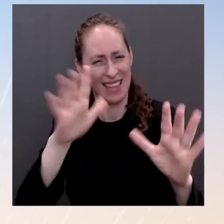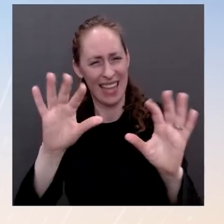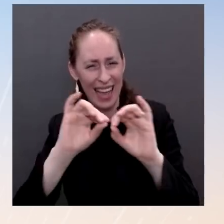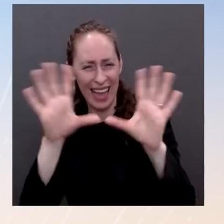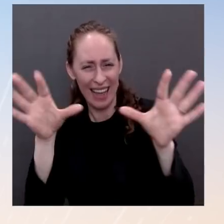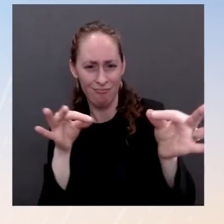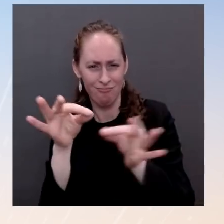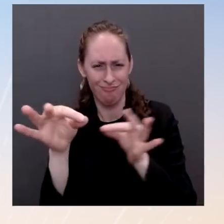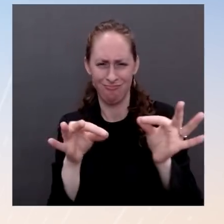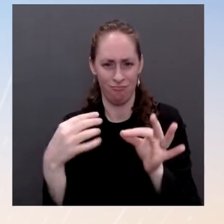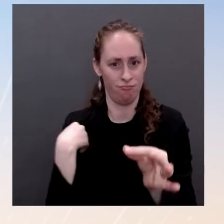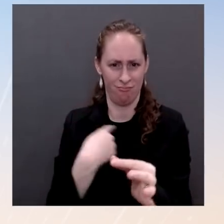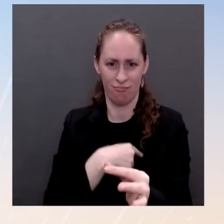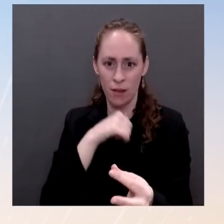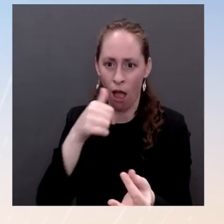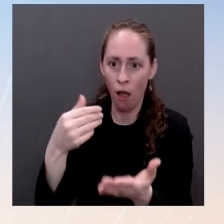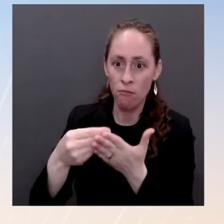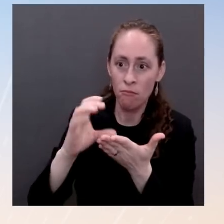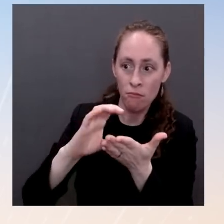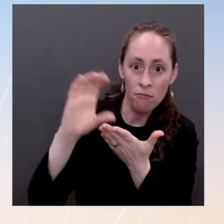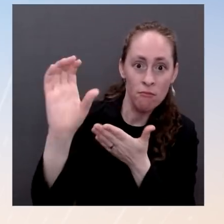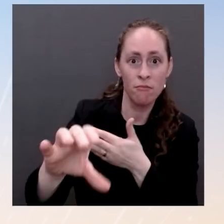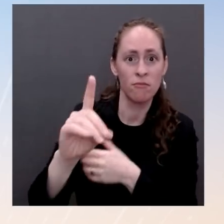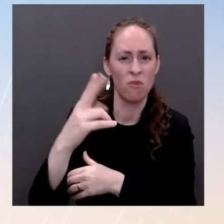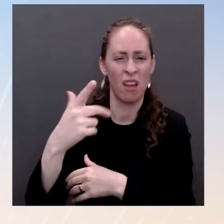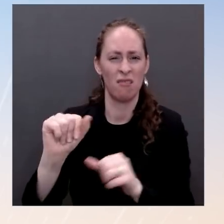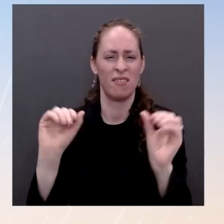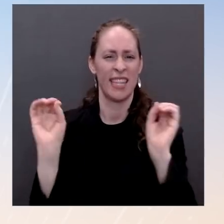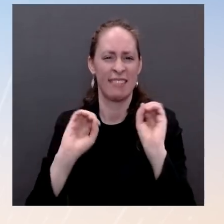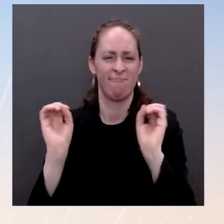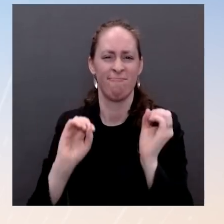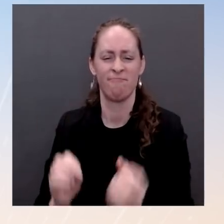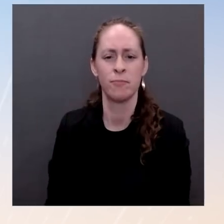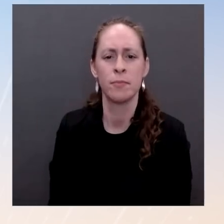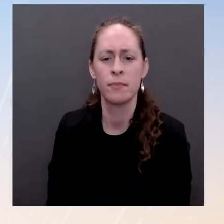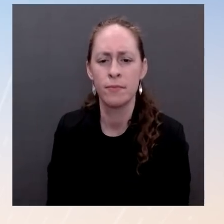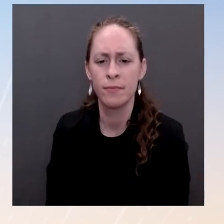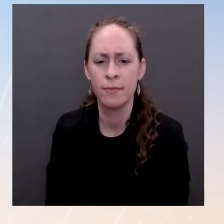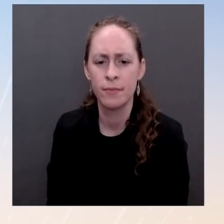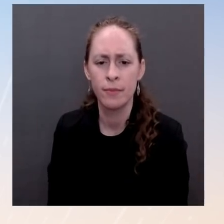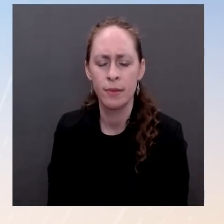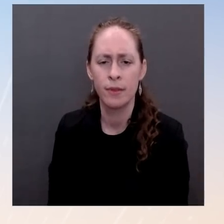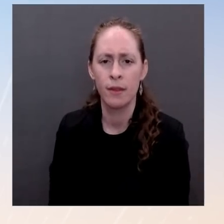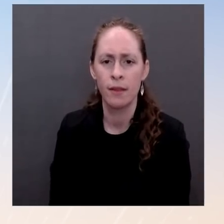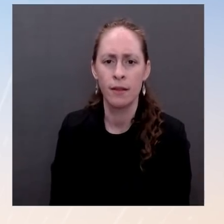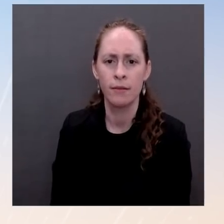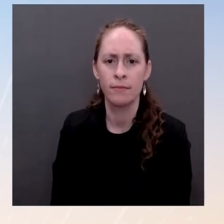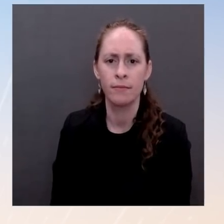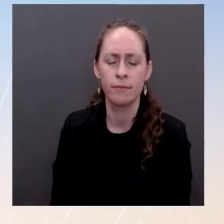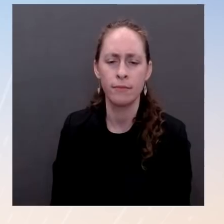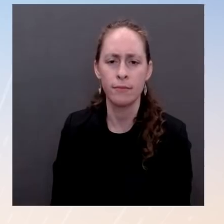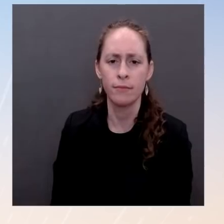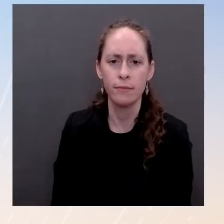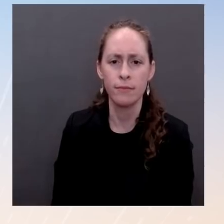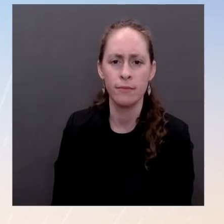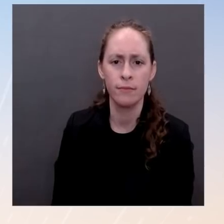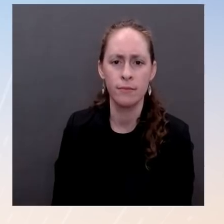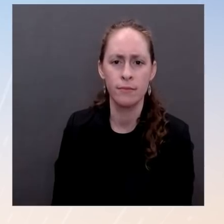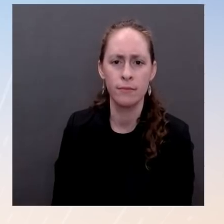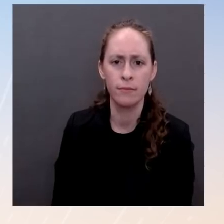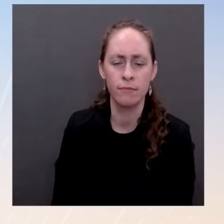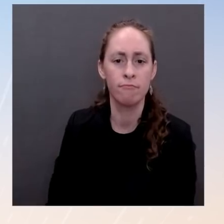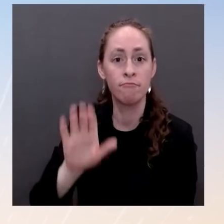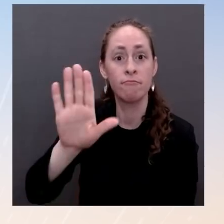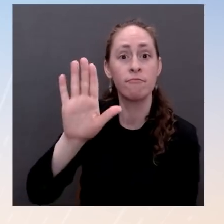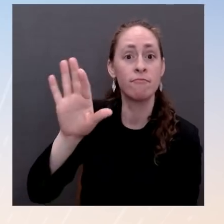had planned to vote on your Fed nominees today. Yeah. There was a holdup there. Republicans have objected to